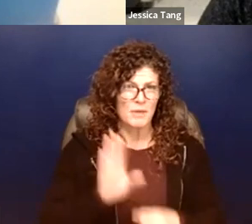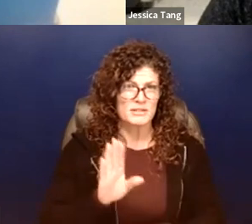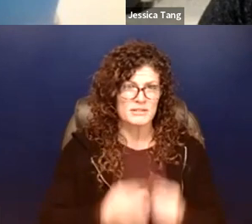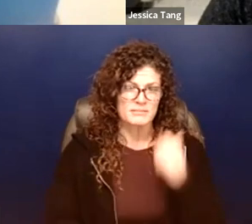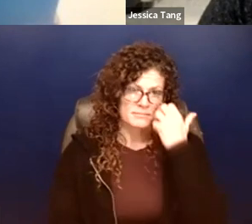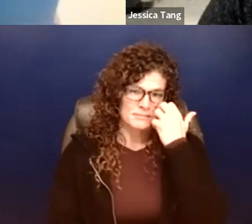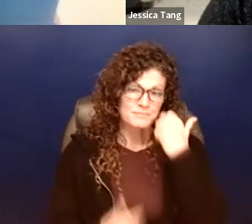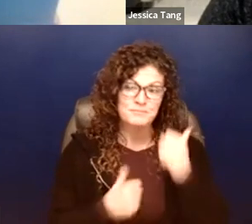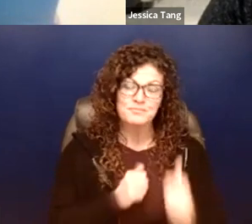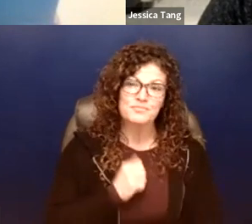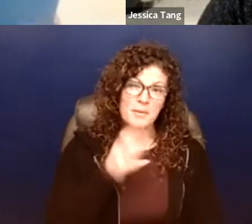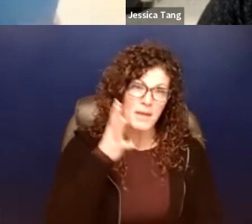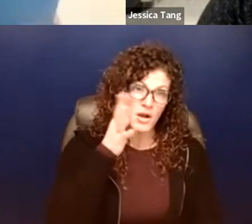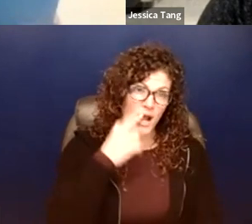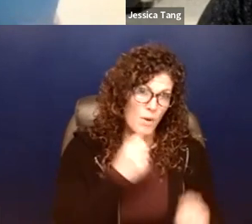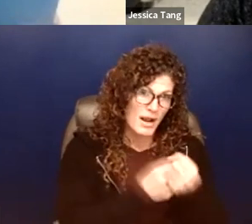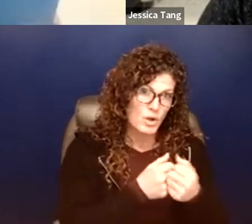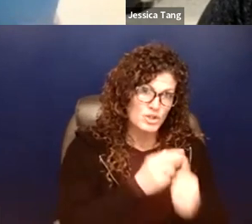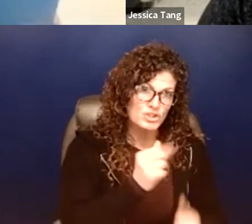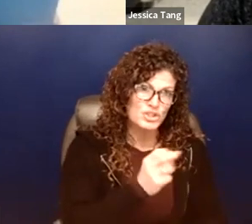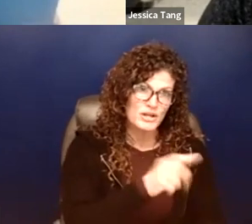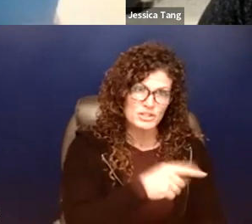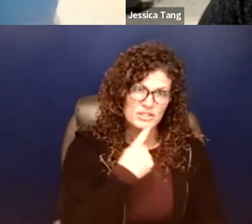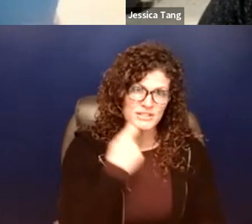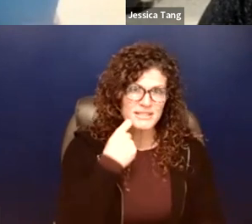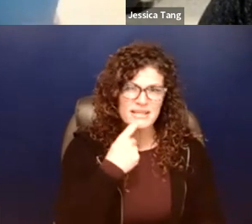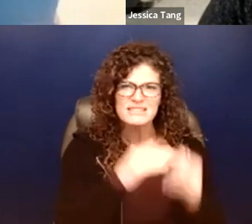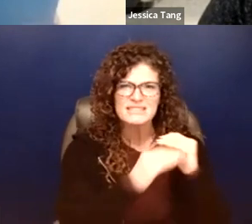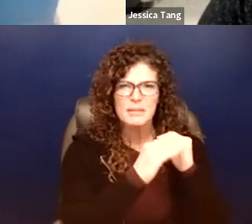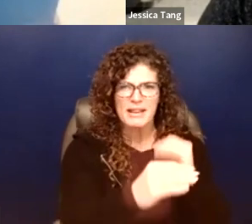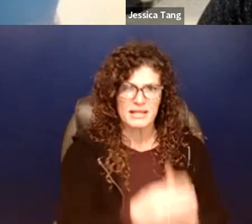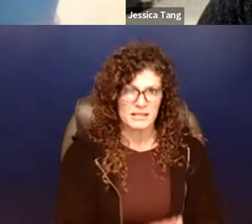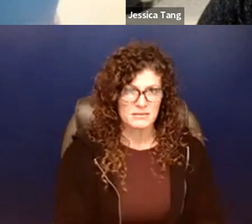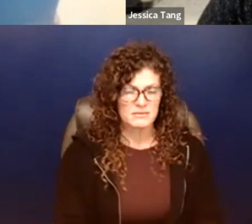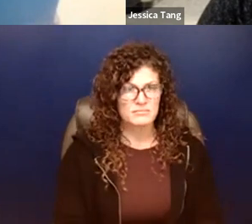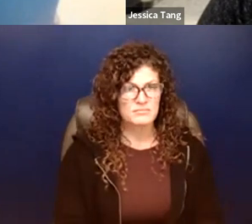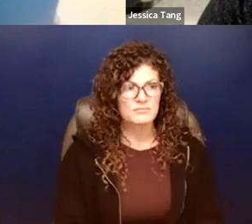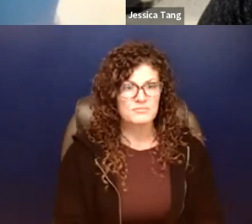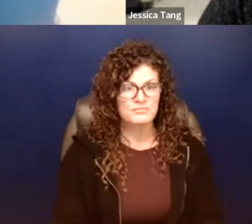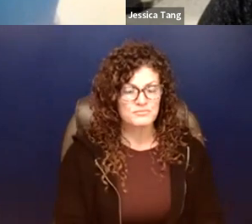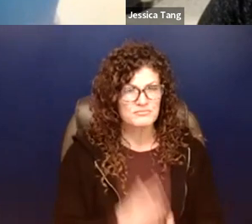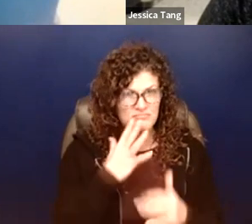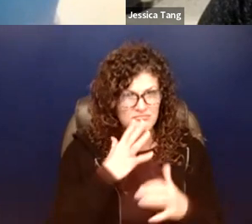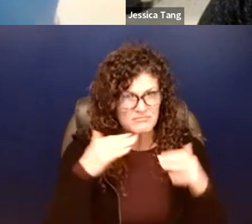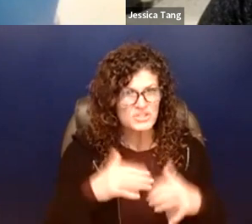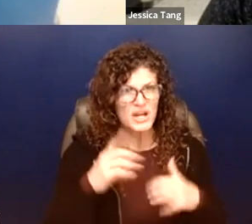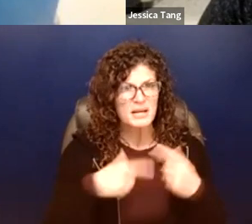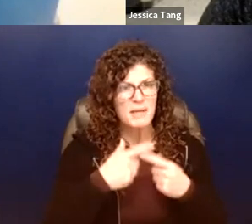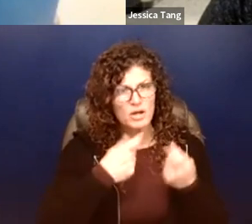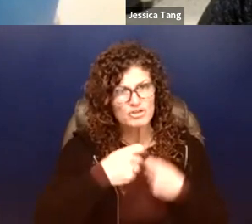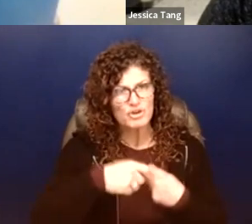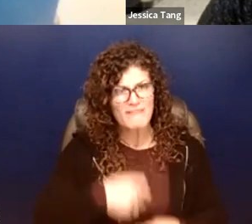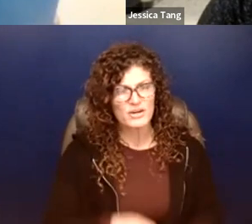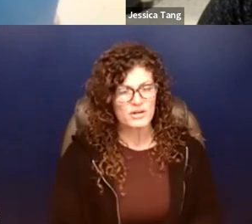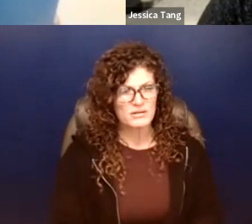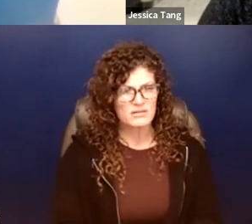most concerning thing, and I'd like to echo what Sharon just said, is stability here. It's very alarming that there's been such a high level of turnover. And I'm not surprised the